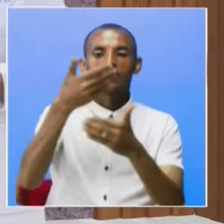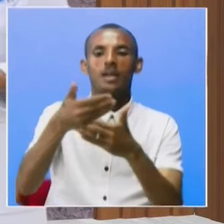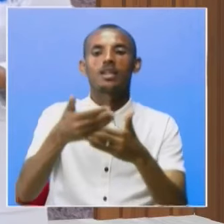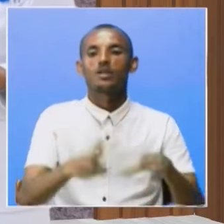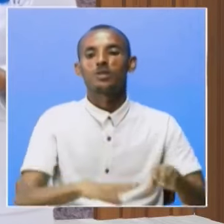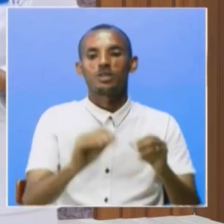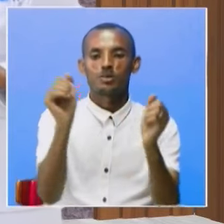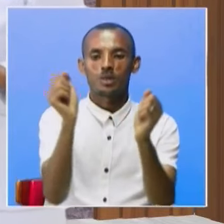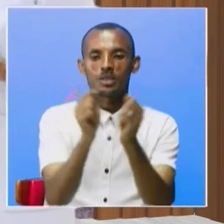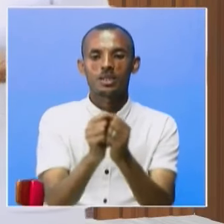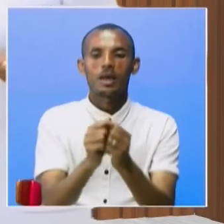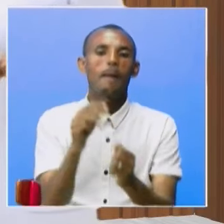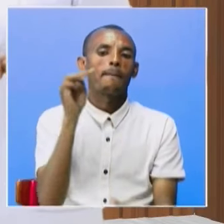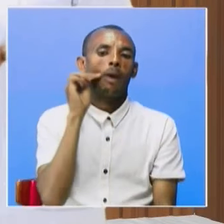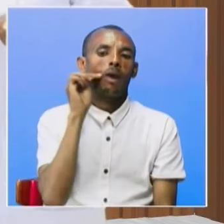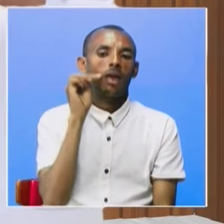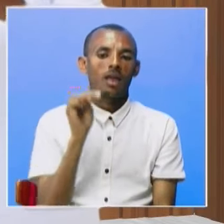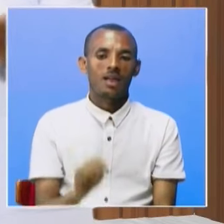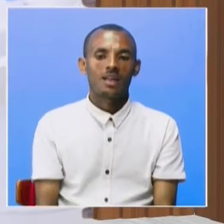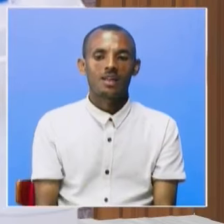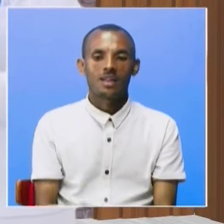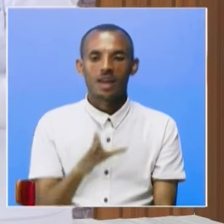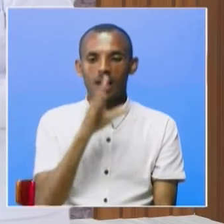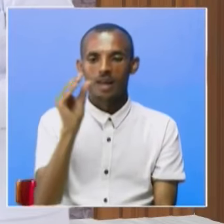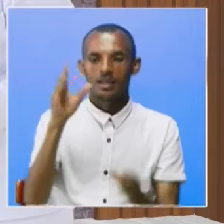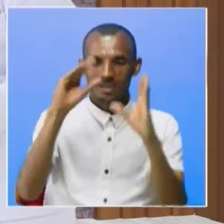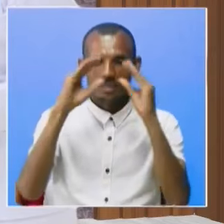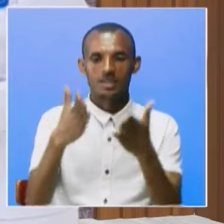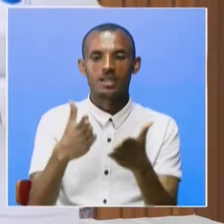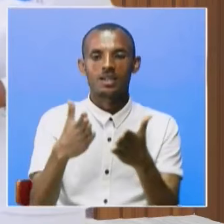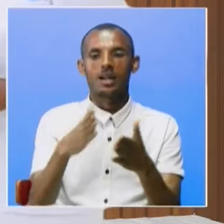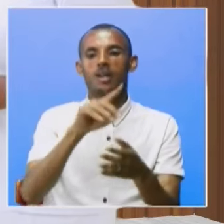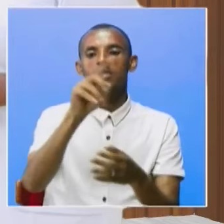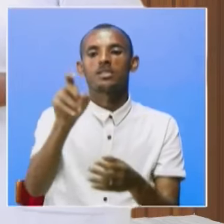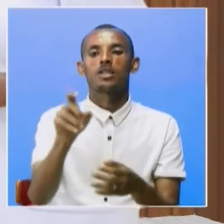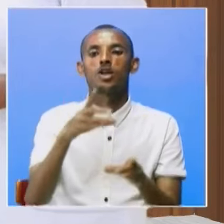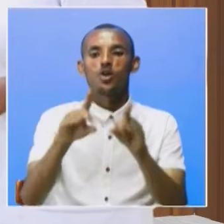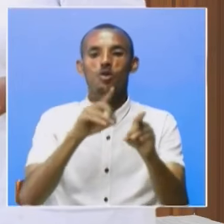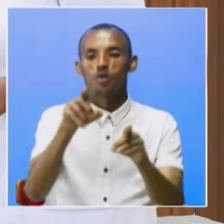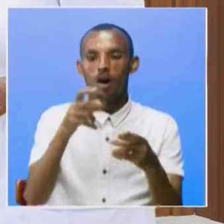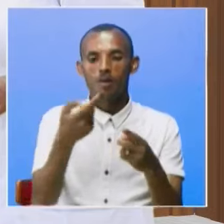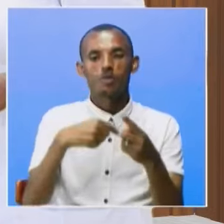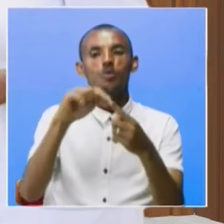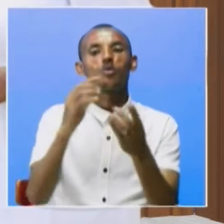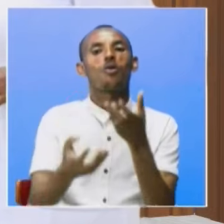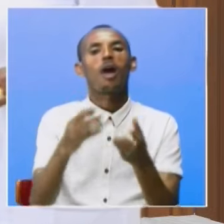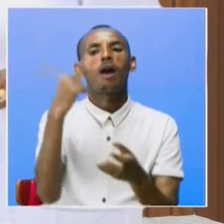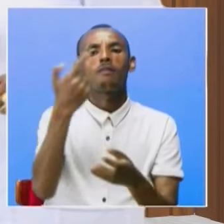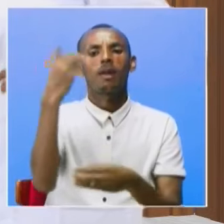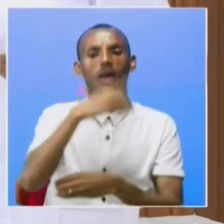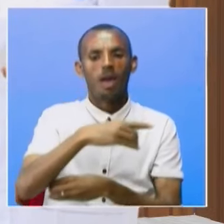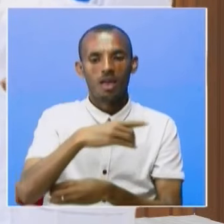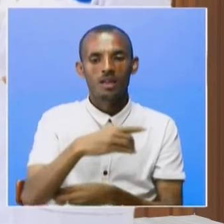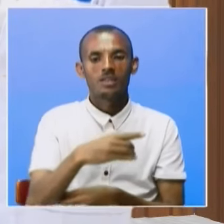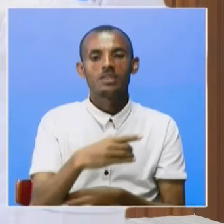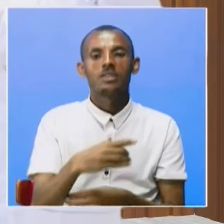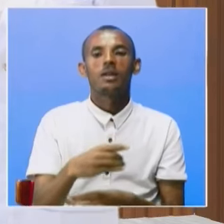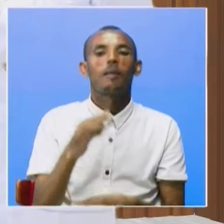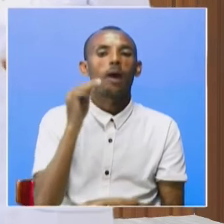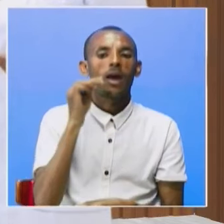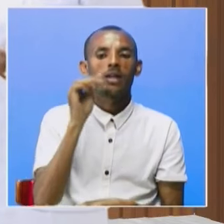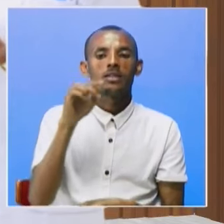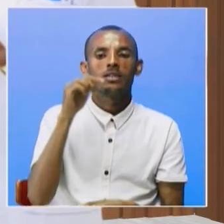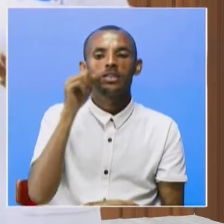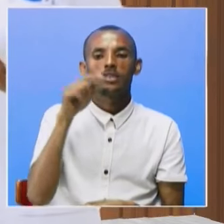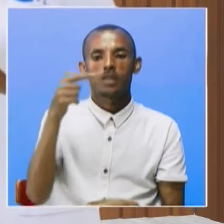together, Mary and me, Mary, do you have to cook every day? Then Mary, she